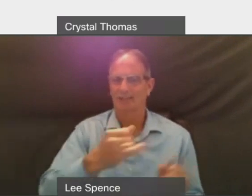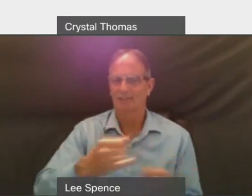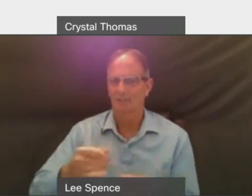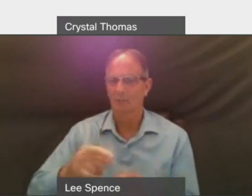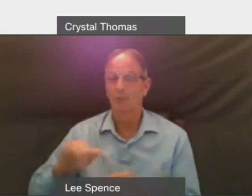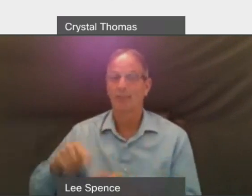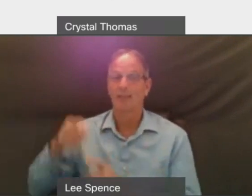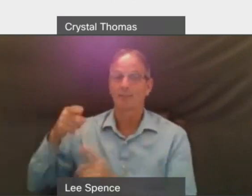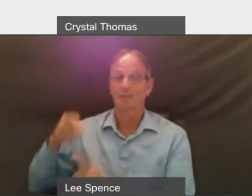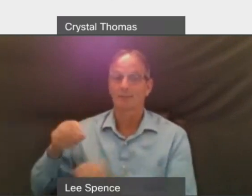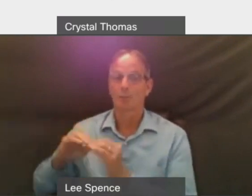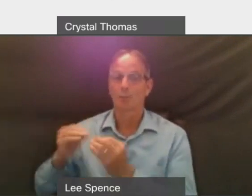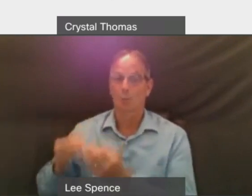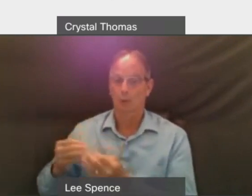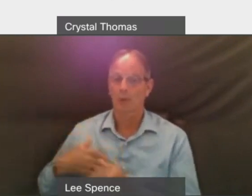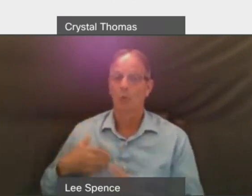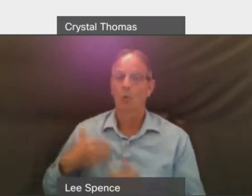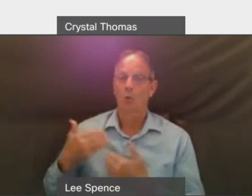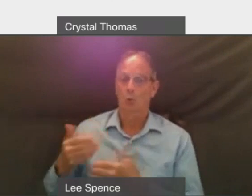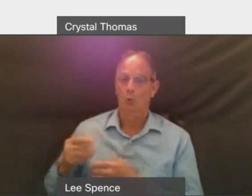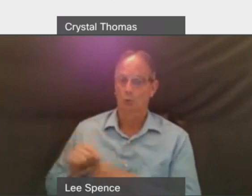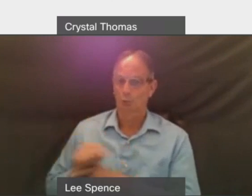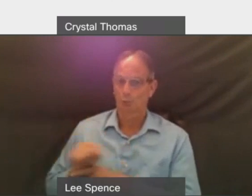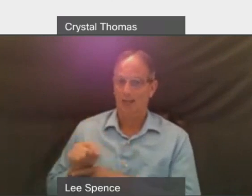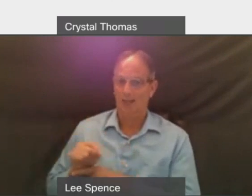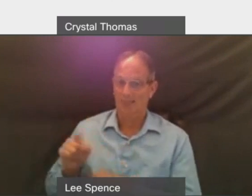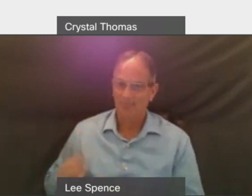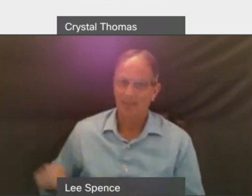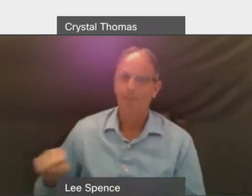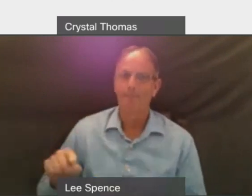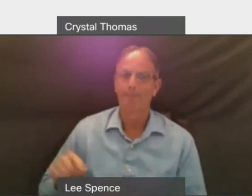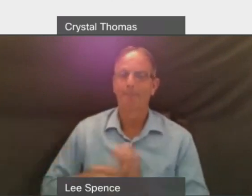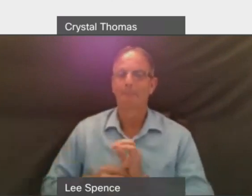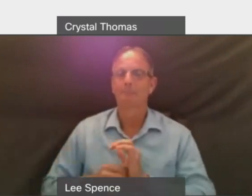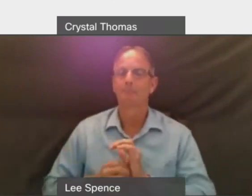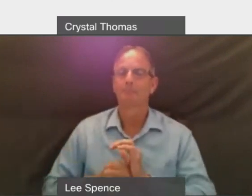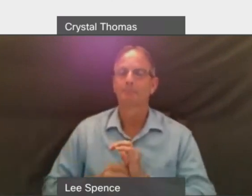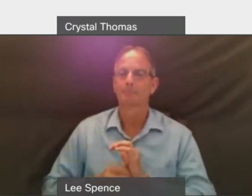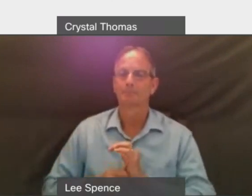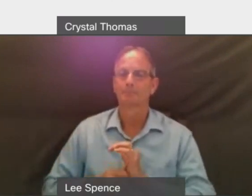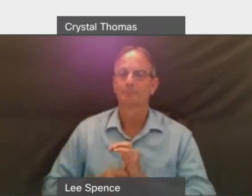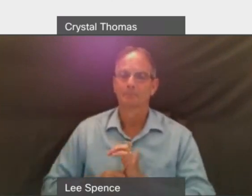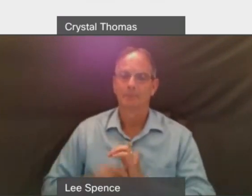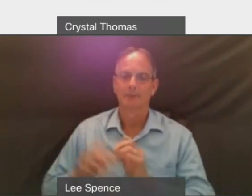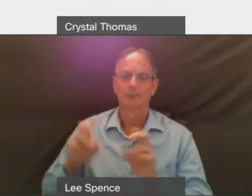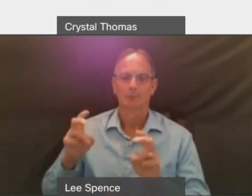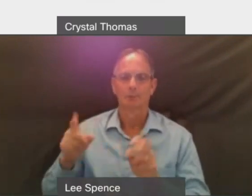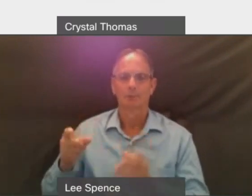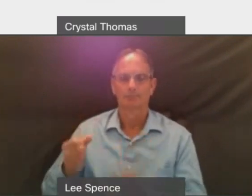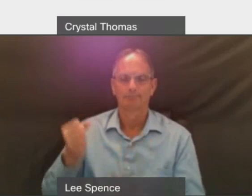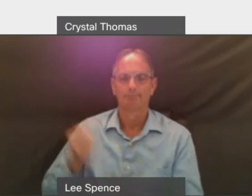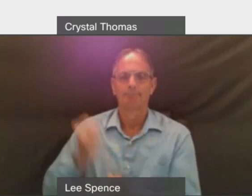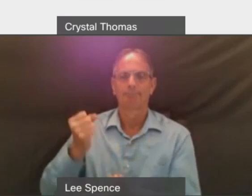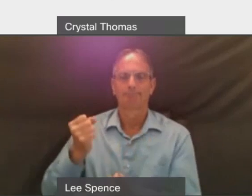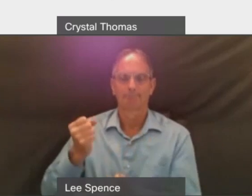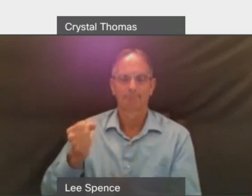organization will be trained and And so that's that sort of accreditation stamp that we